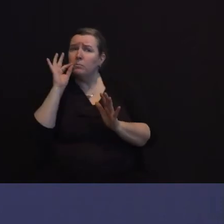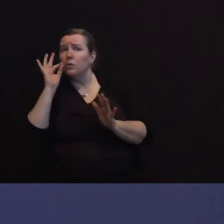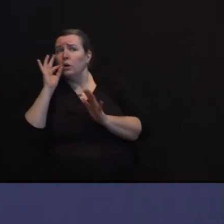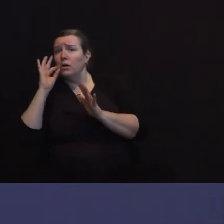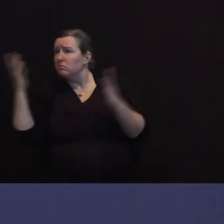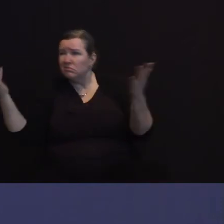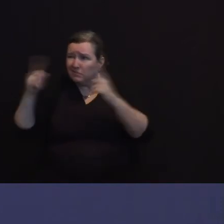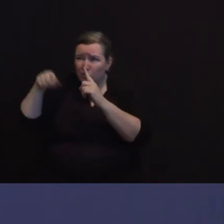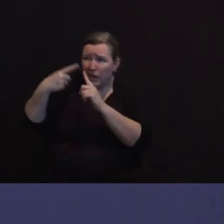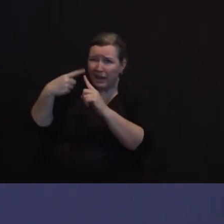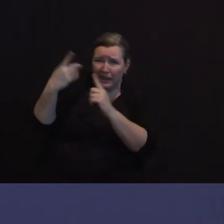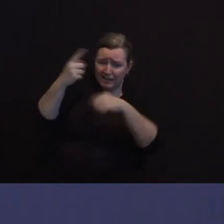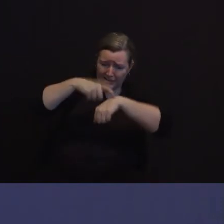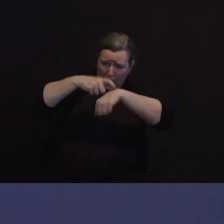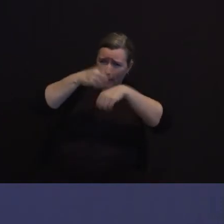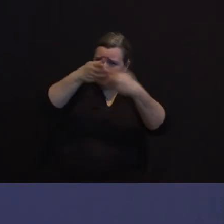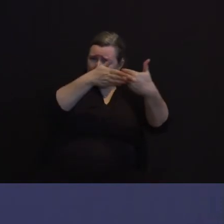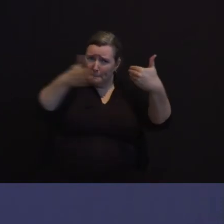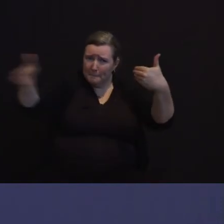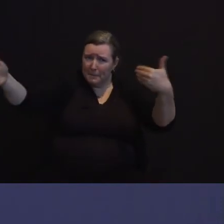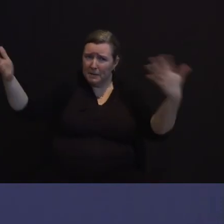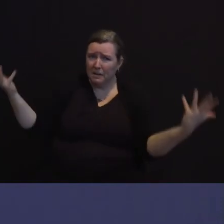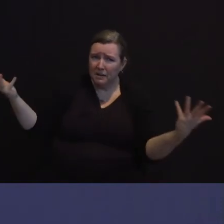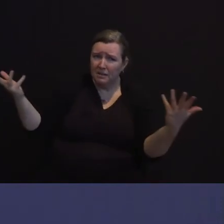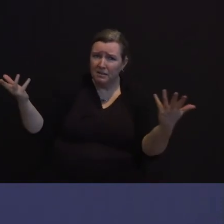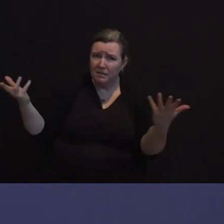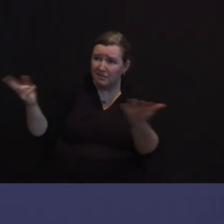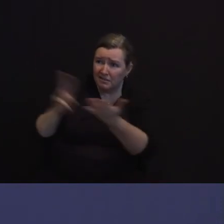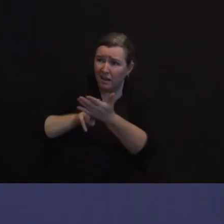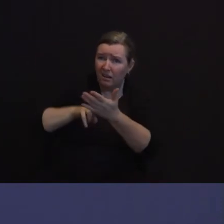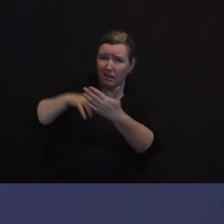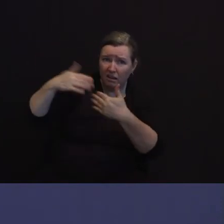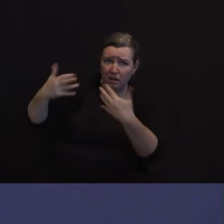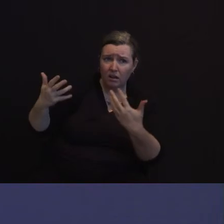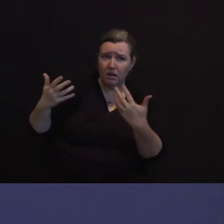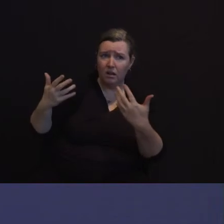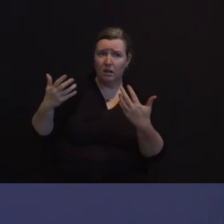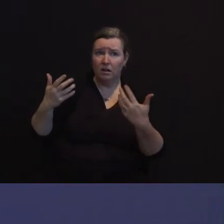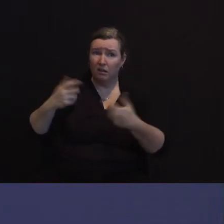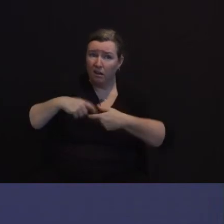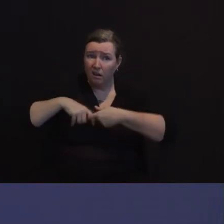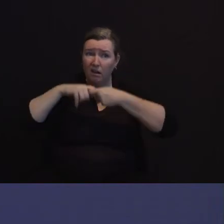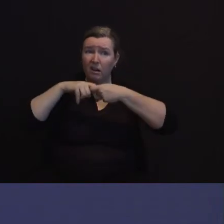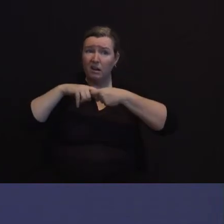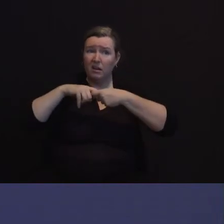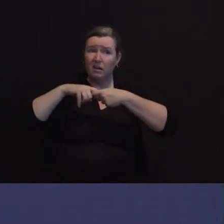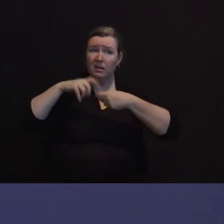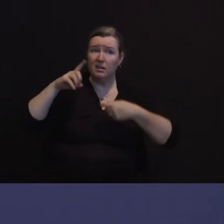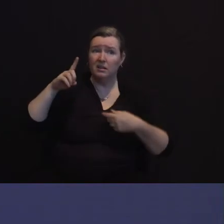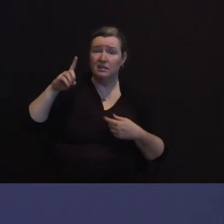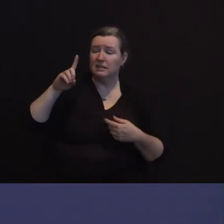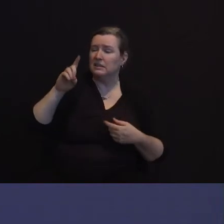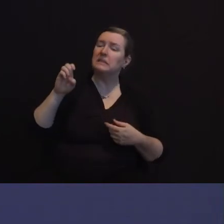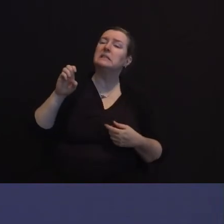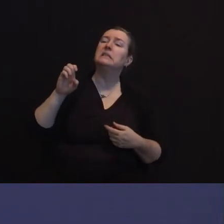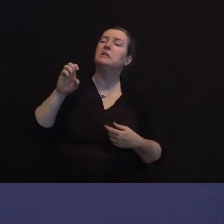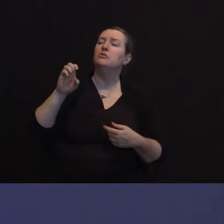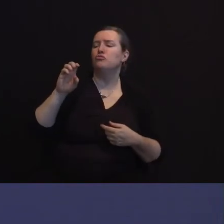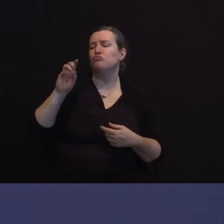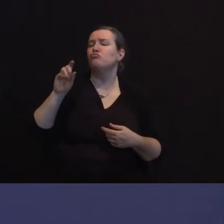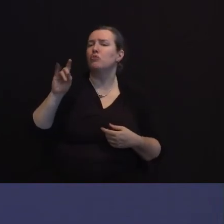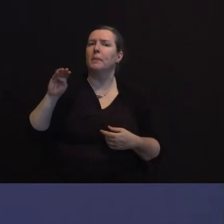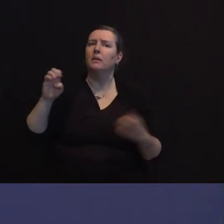enabling legislation to get the legal market off the ground? Why should minors face criminal penalties for alcohol possession, but no